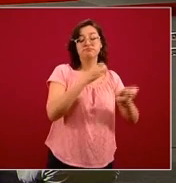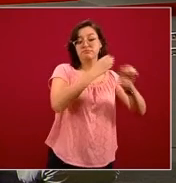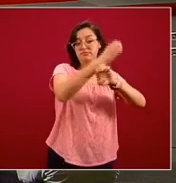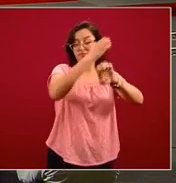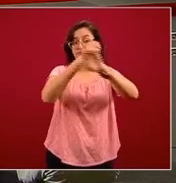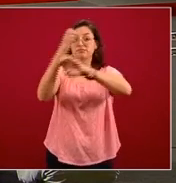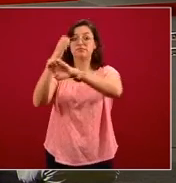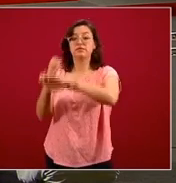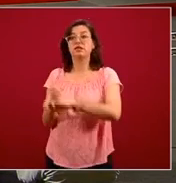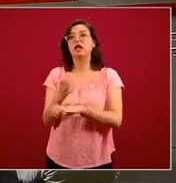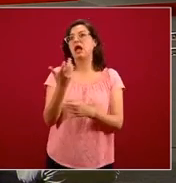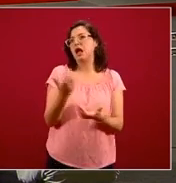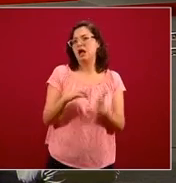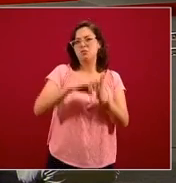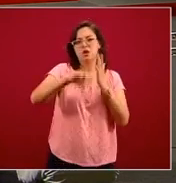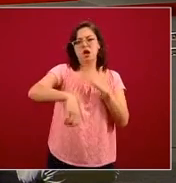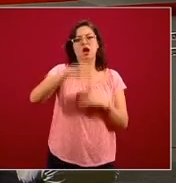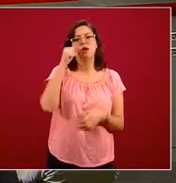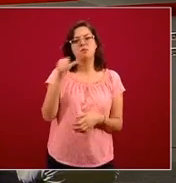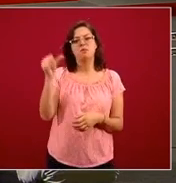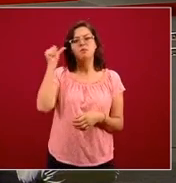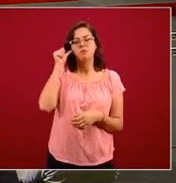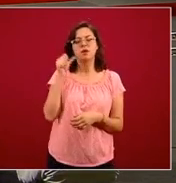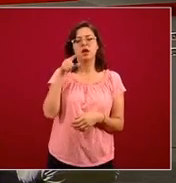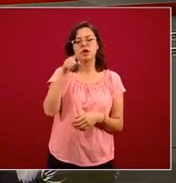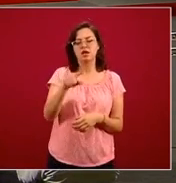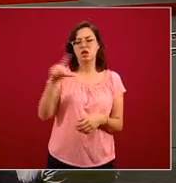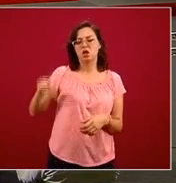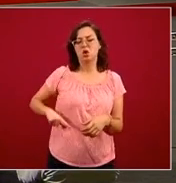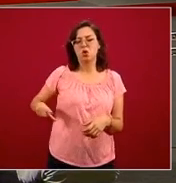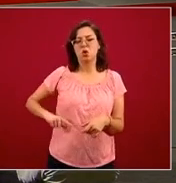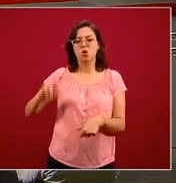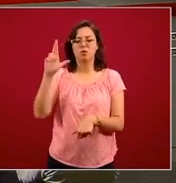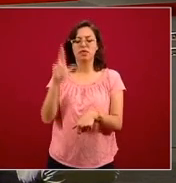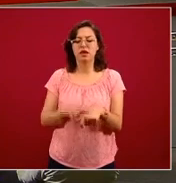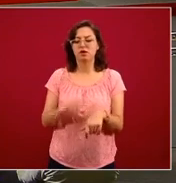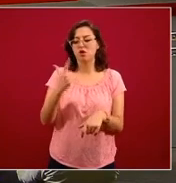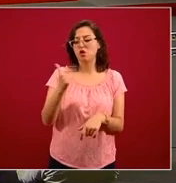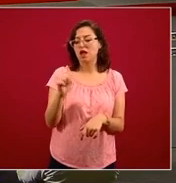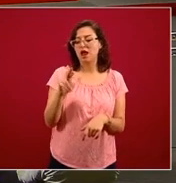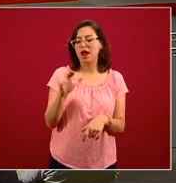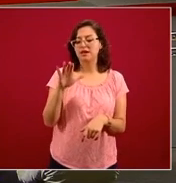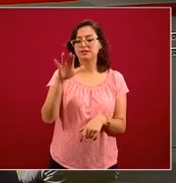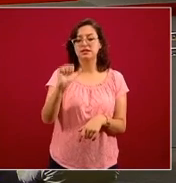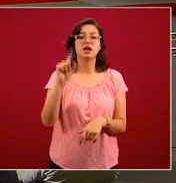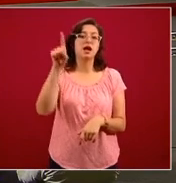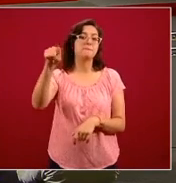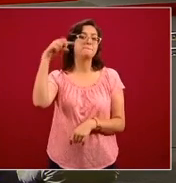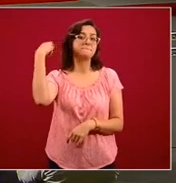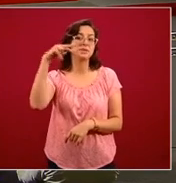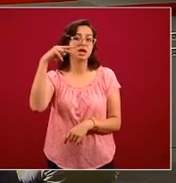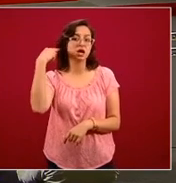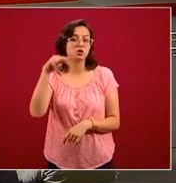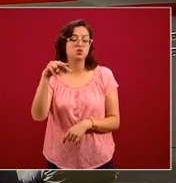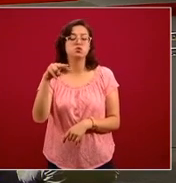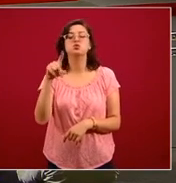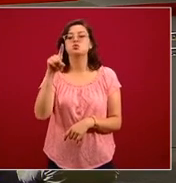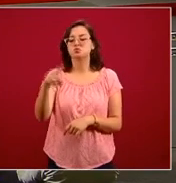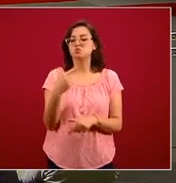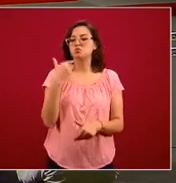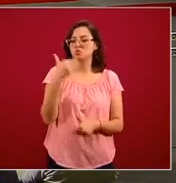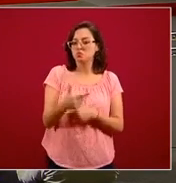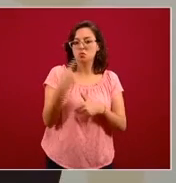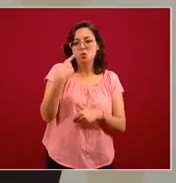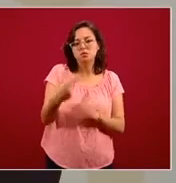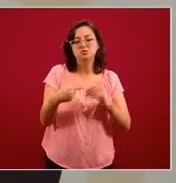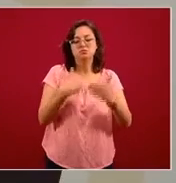from the states, from each state. For example, Governor Cotle Garcia of Veracruz